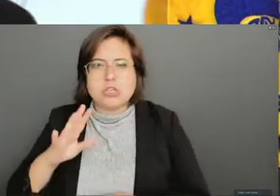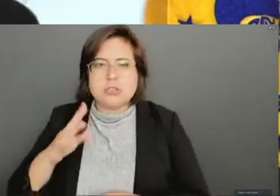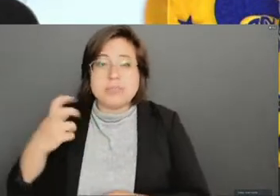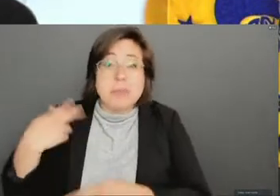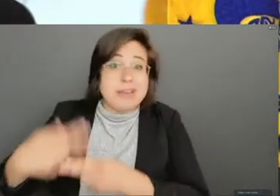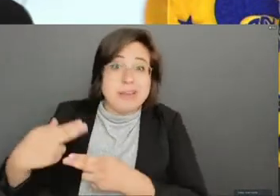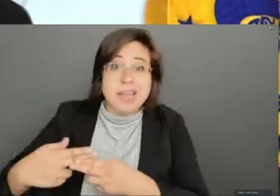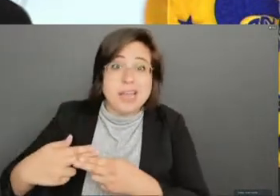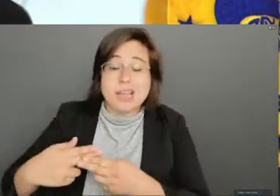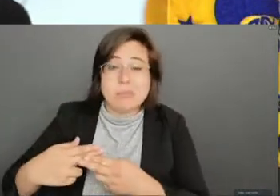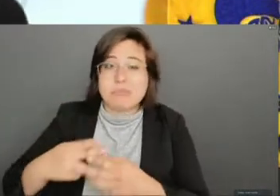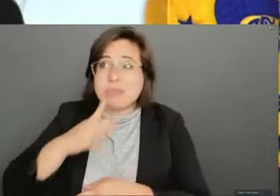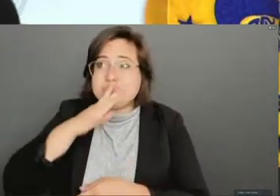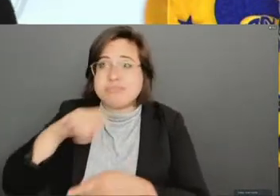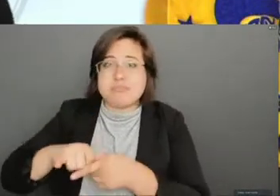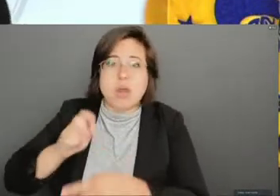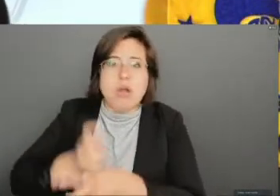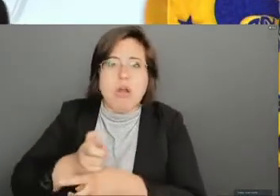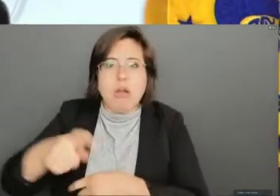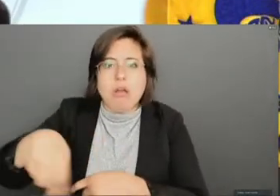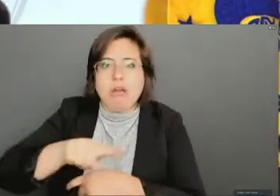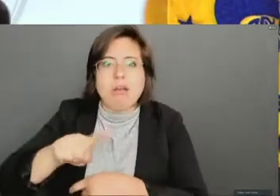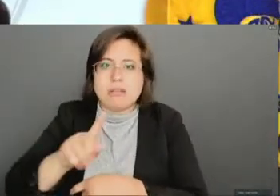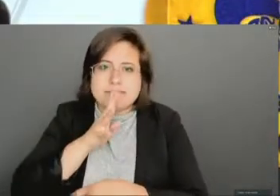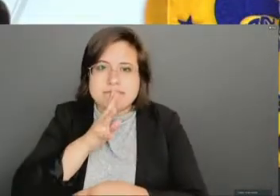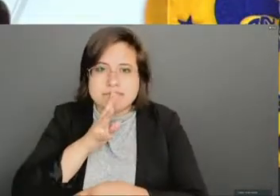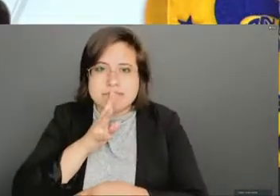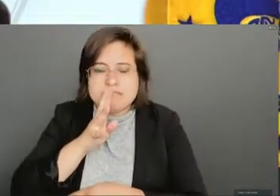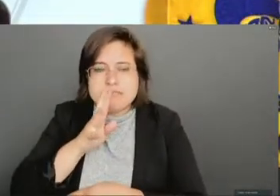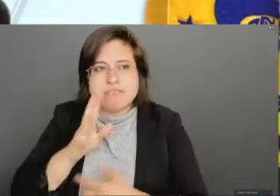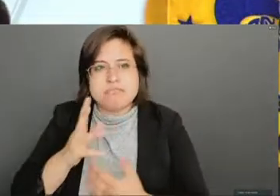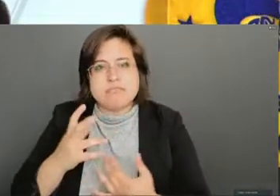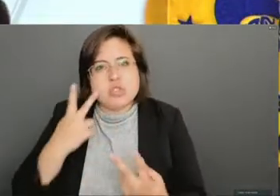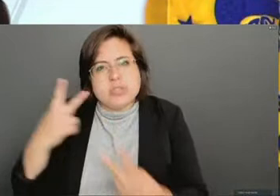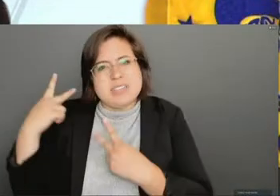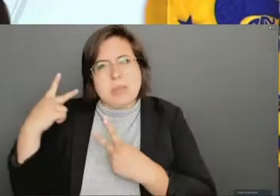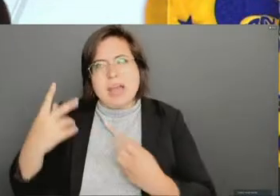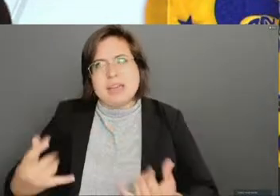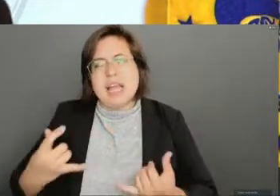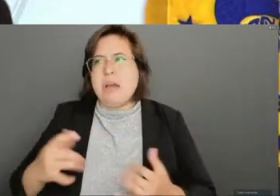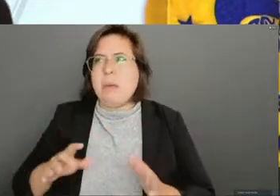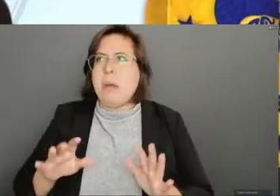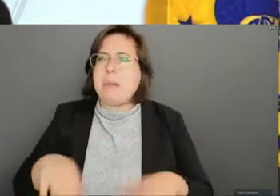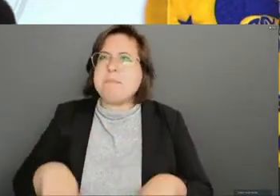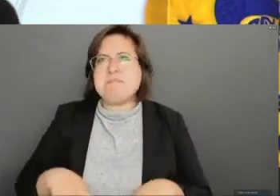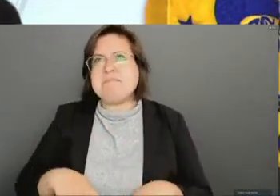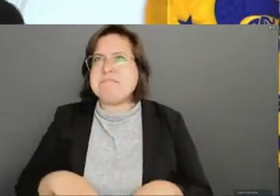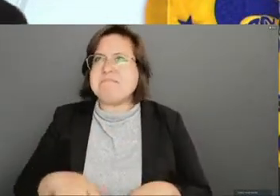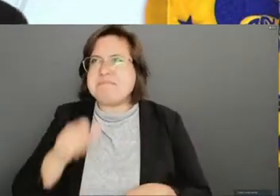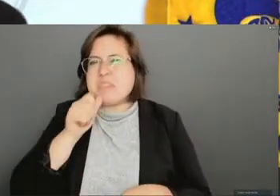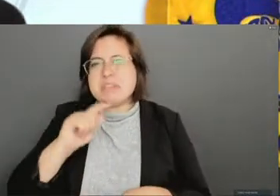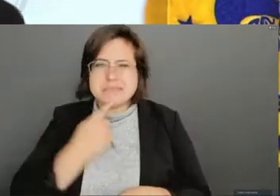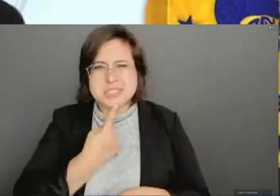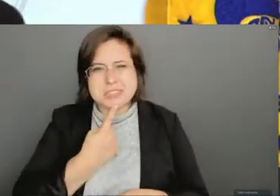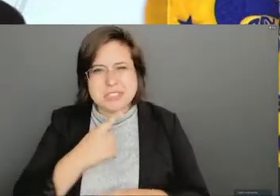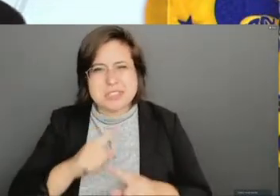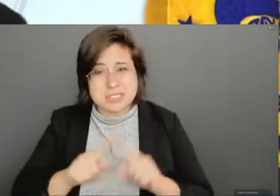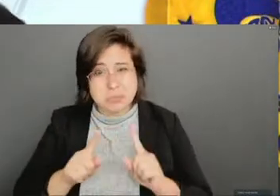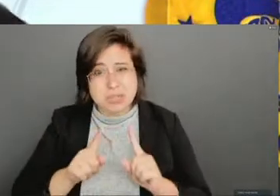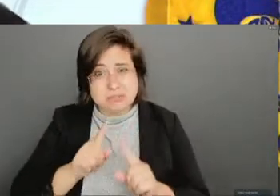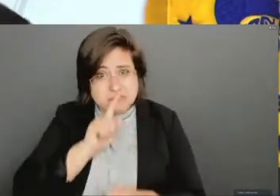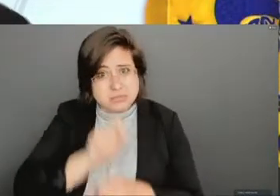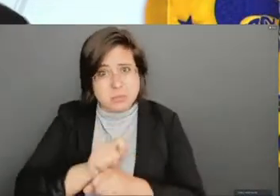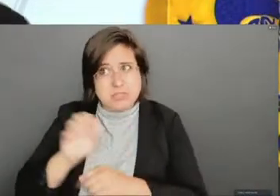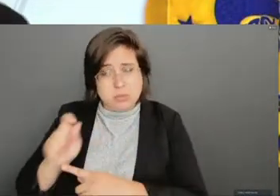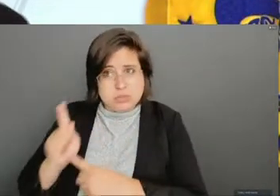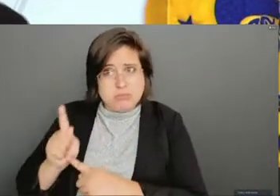And again, issues that don't feel that big of a deal now, like when I look at it the several decades past, but were actually moments